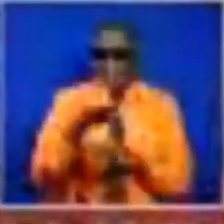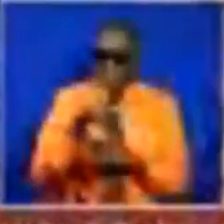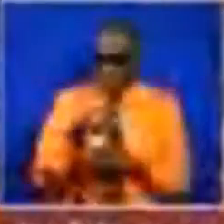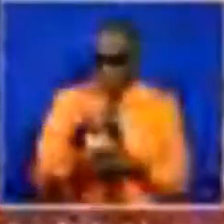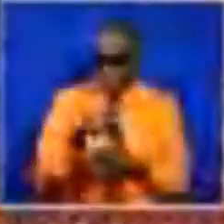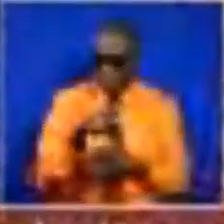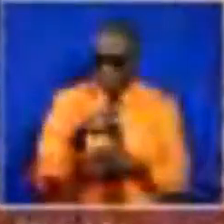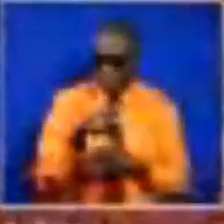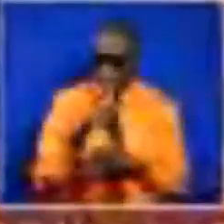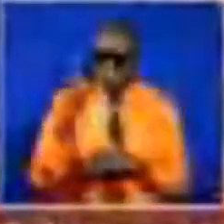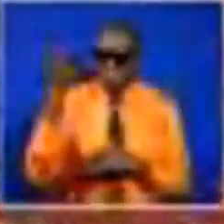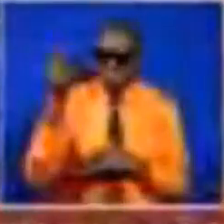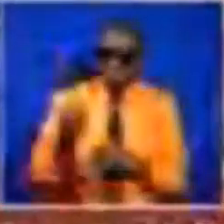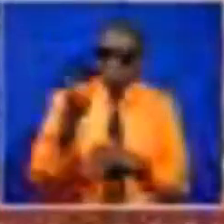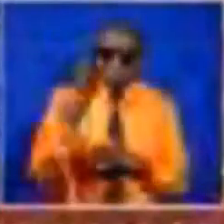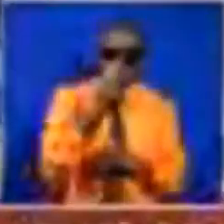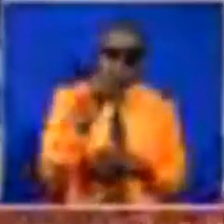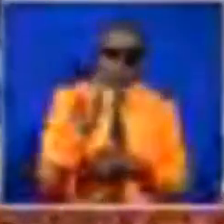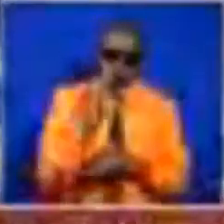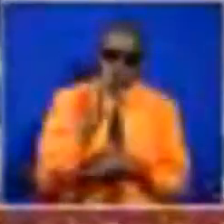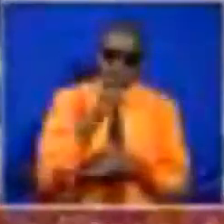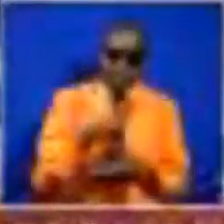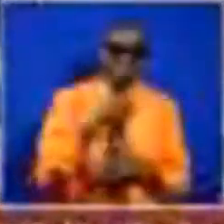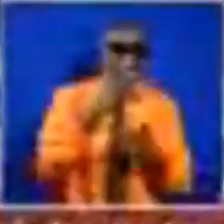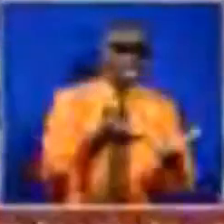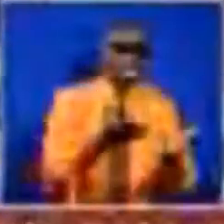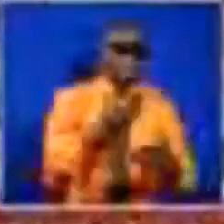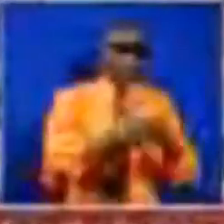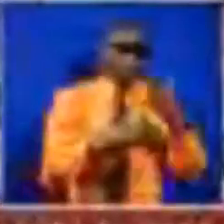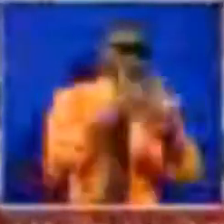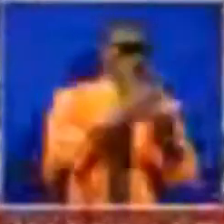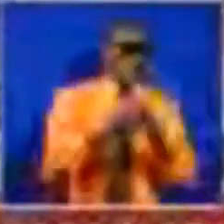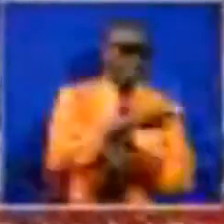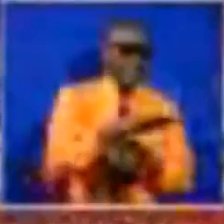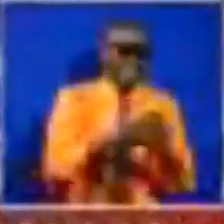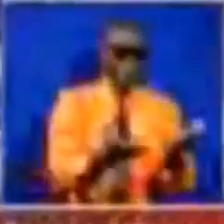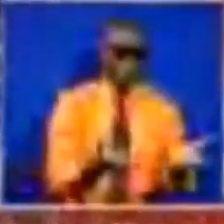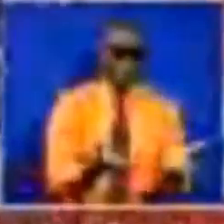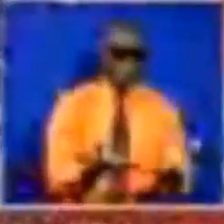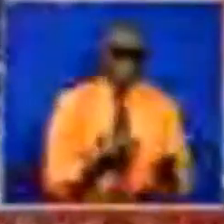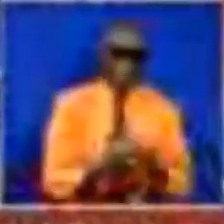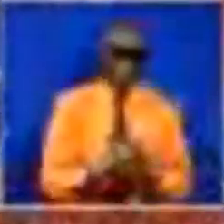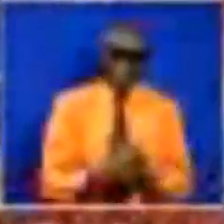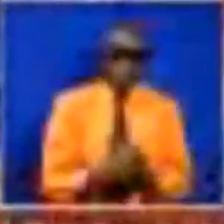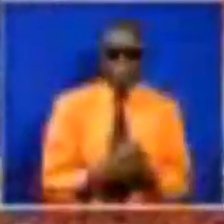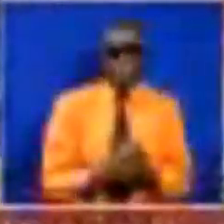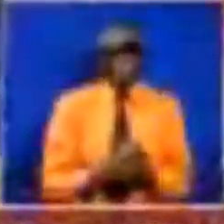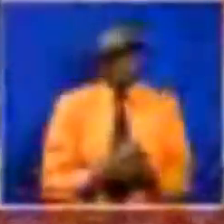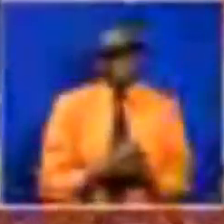told is there, we saw it's a construction site. Alice Diana, Hope TV News Watch.